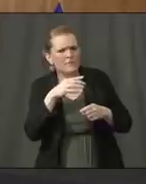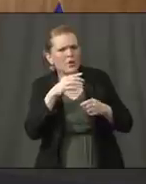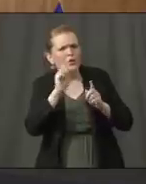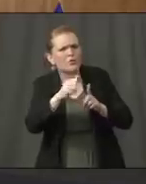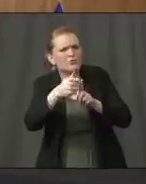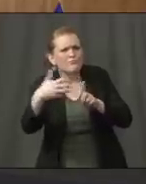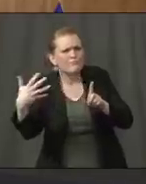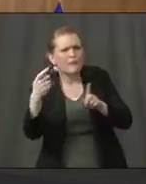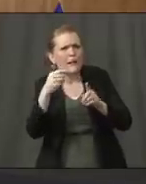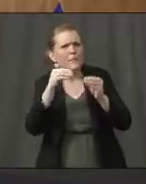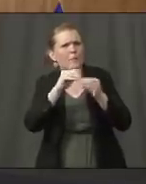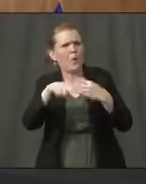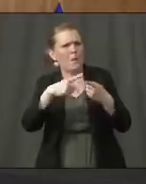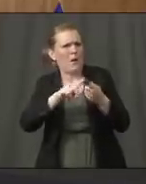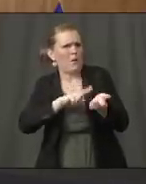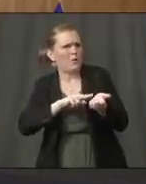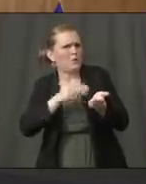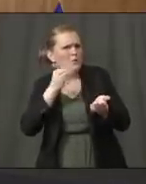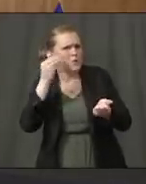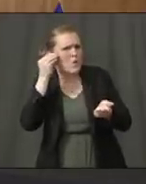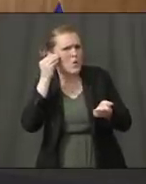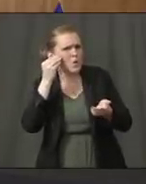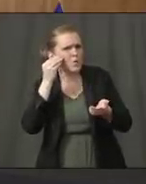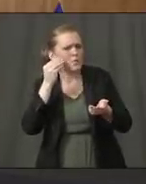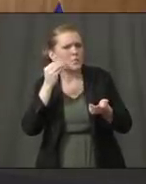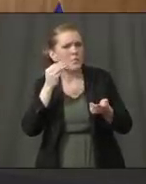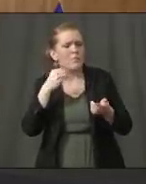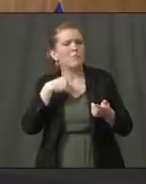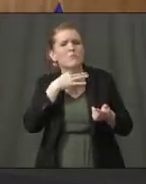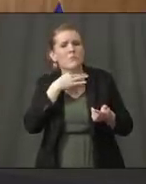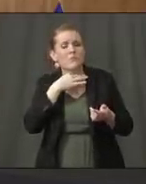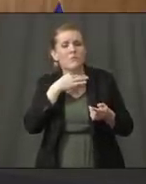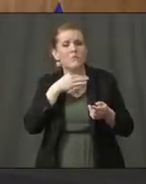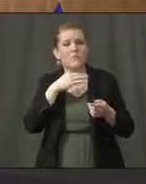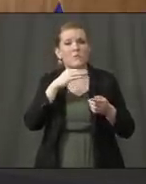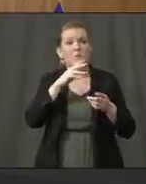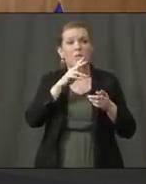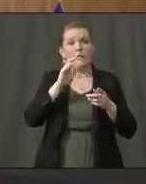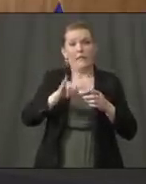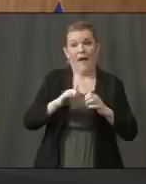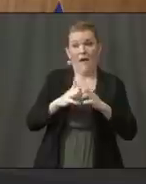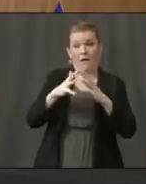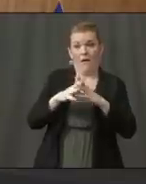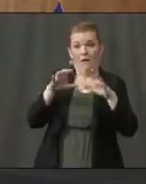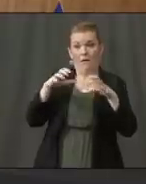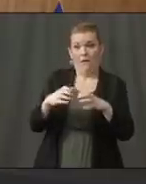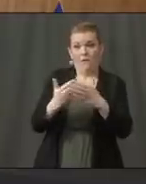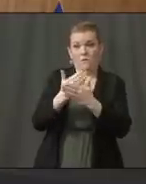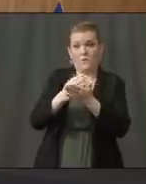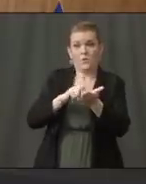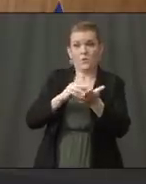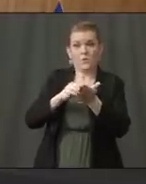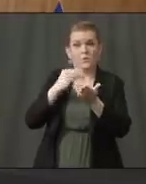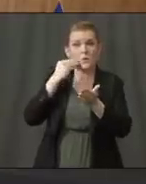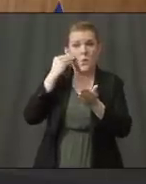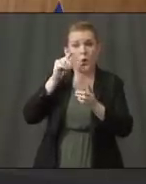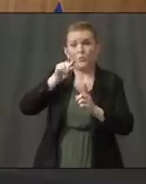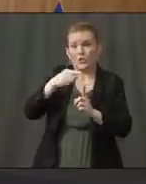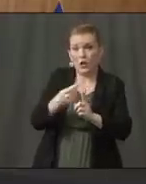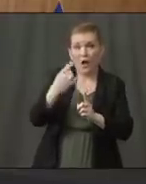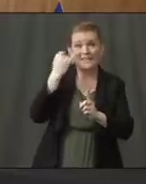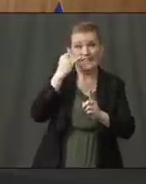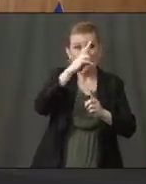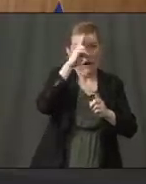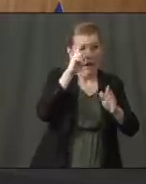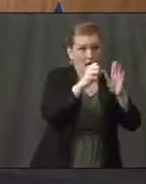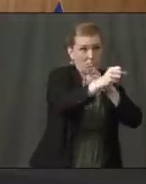detail? Is this happening just for patients being released from the hospitals, or are patients being moved now from nursing homes to these